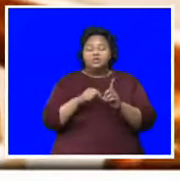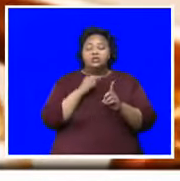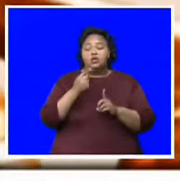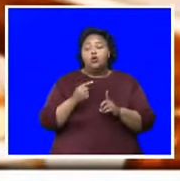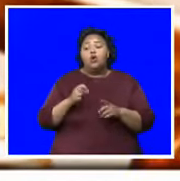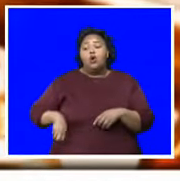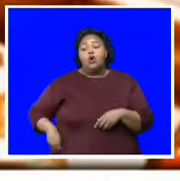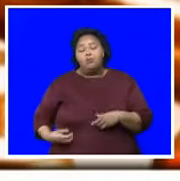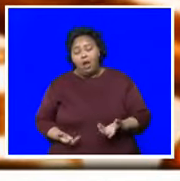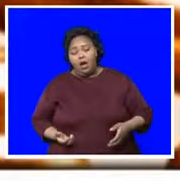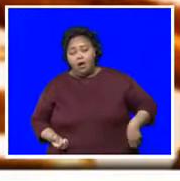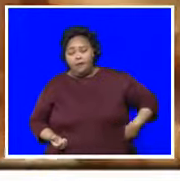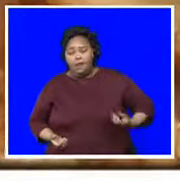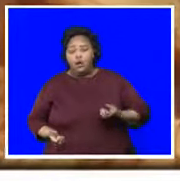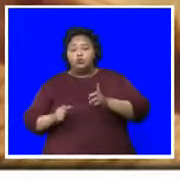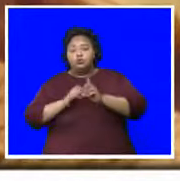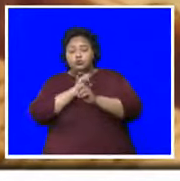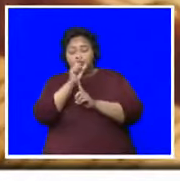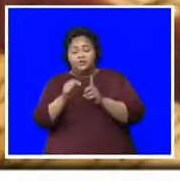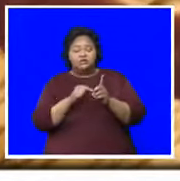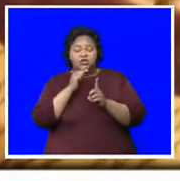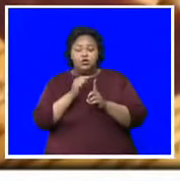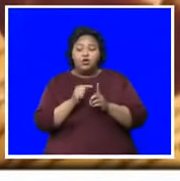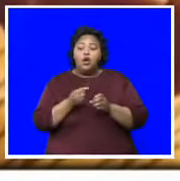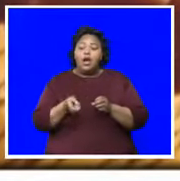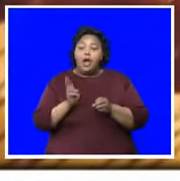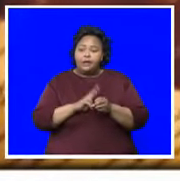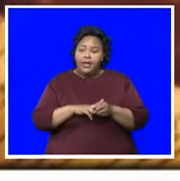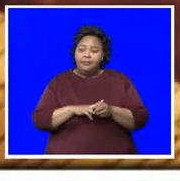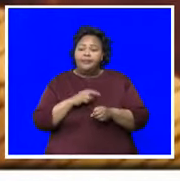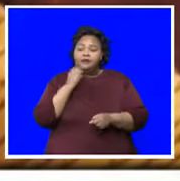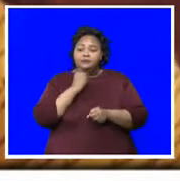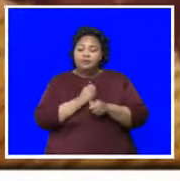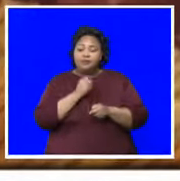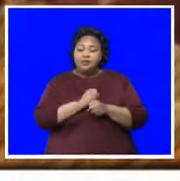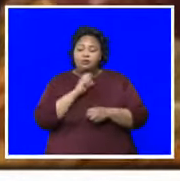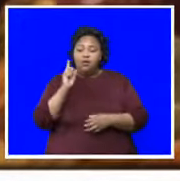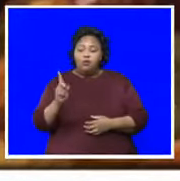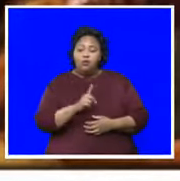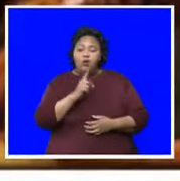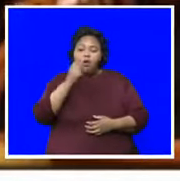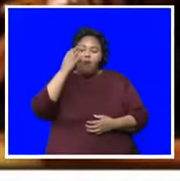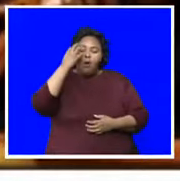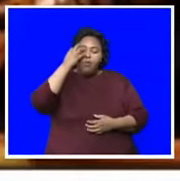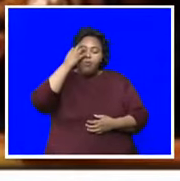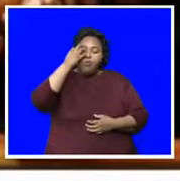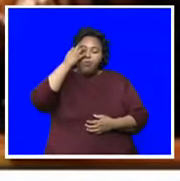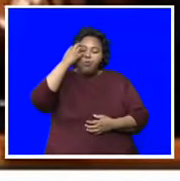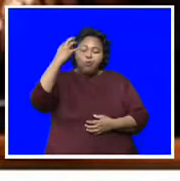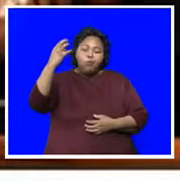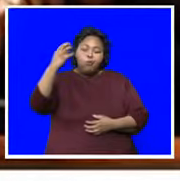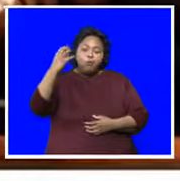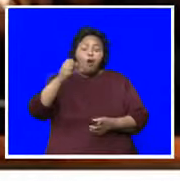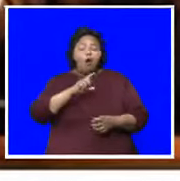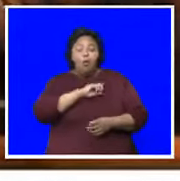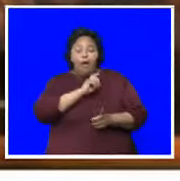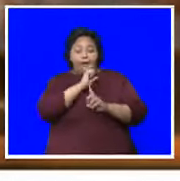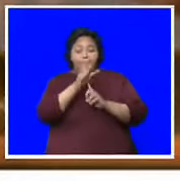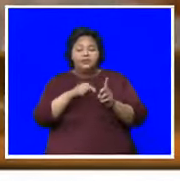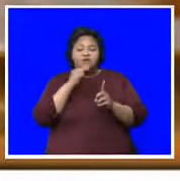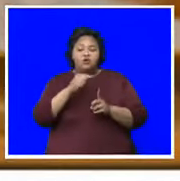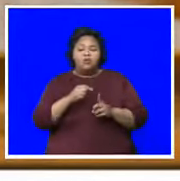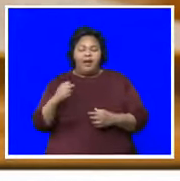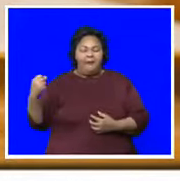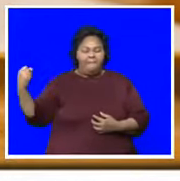Mtimkulu once came to work with a swollen eye and attributed same to Dlamini. The witness further told the court